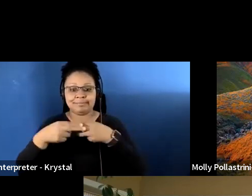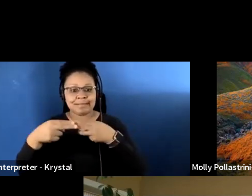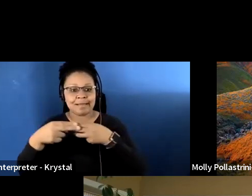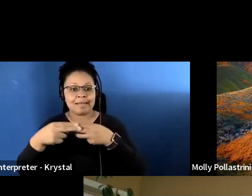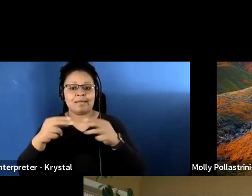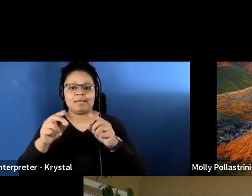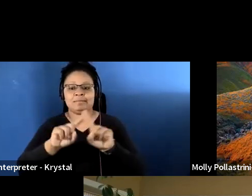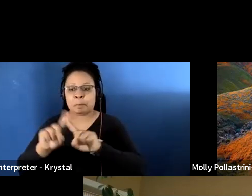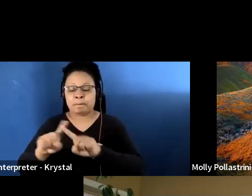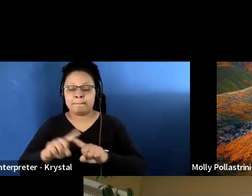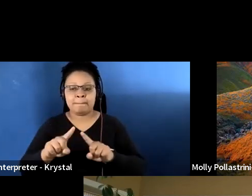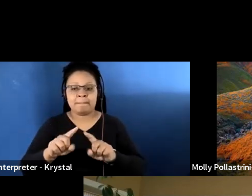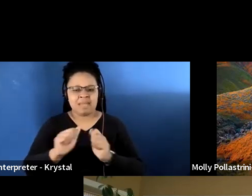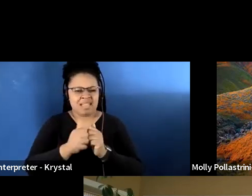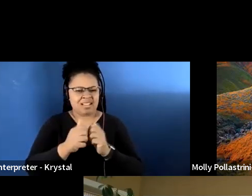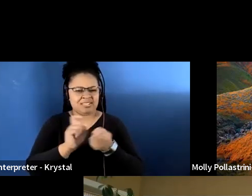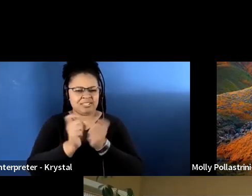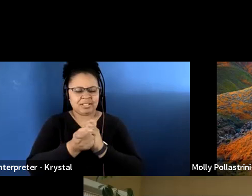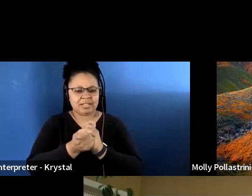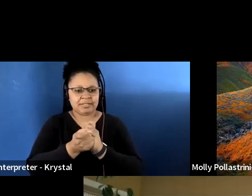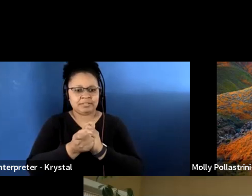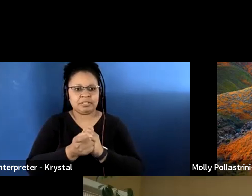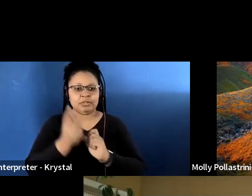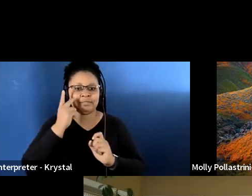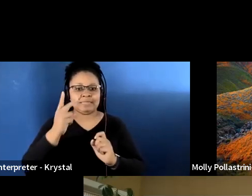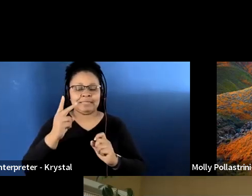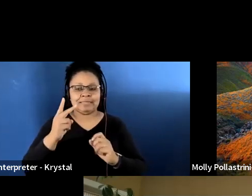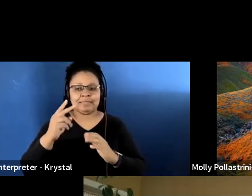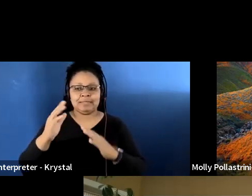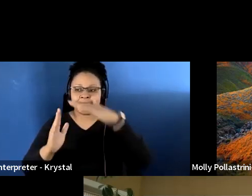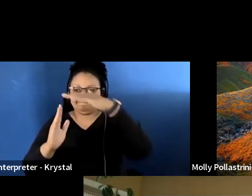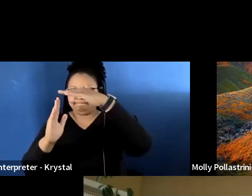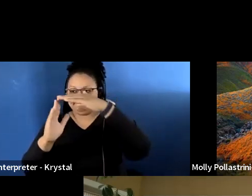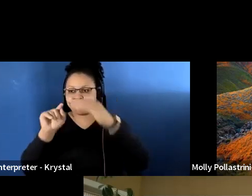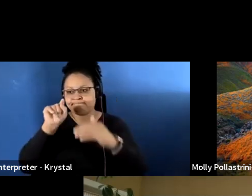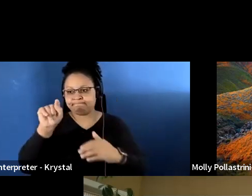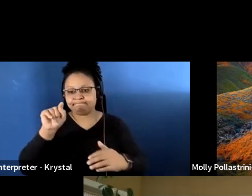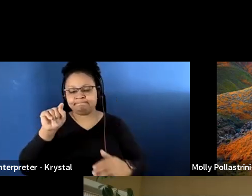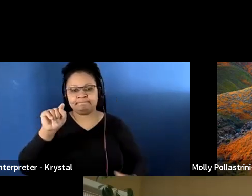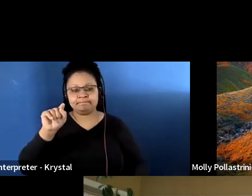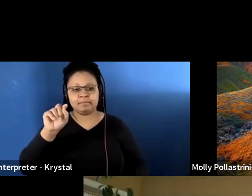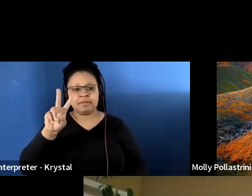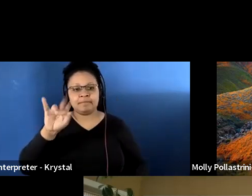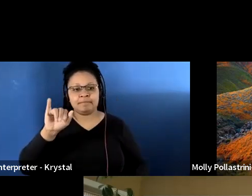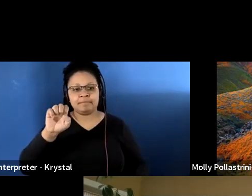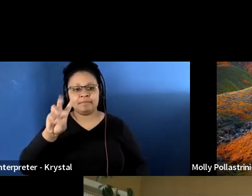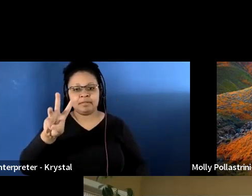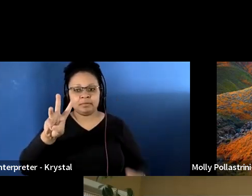view at the top of your screen under a tab for view. For sessions only,